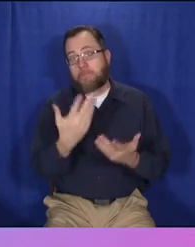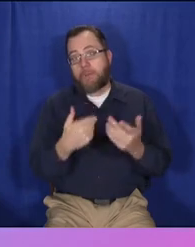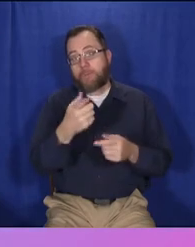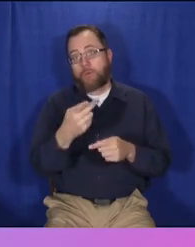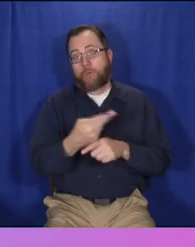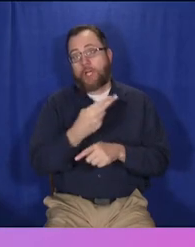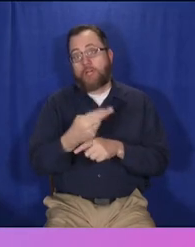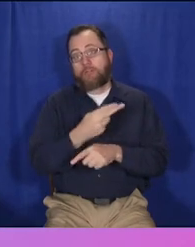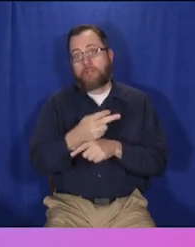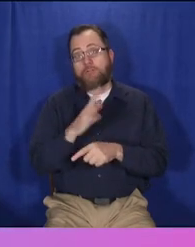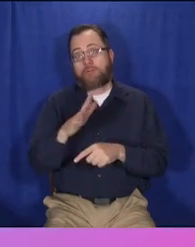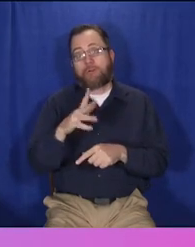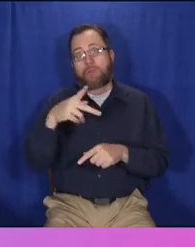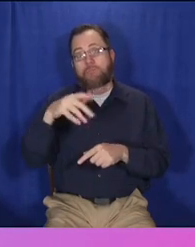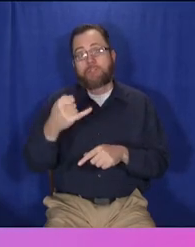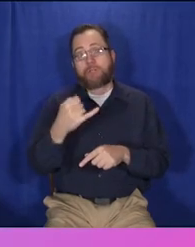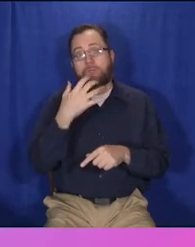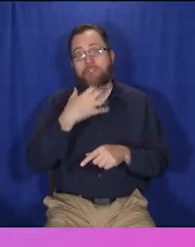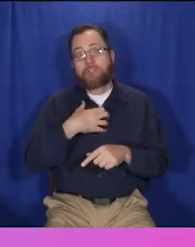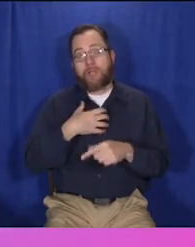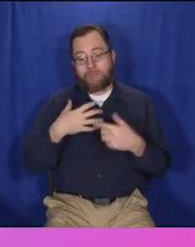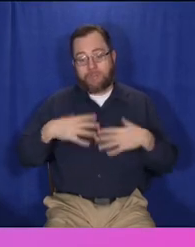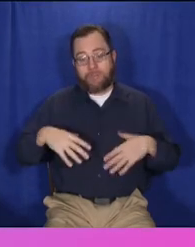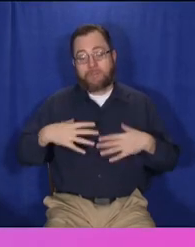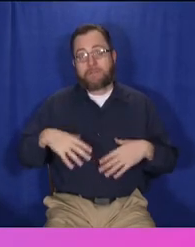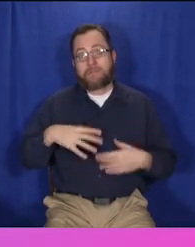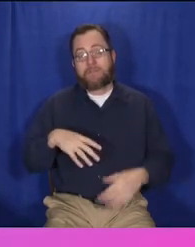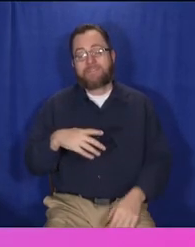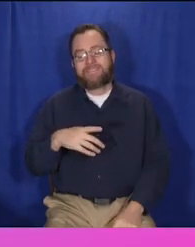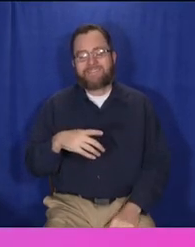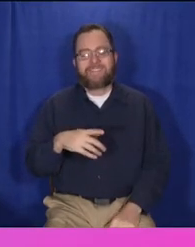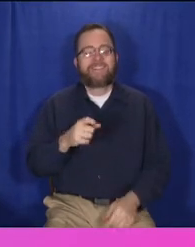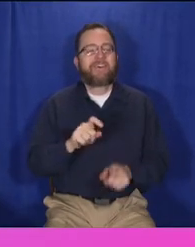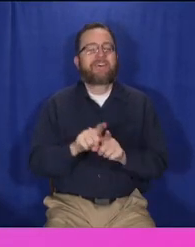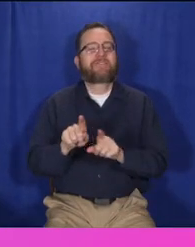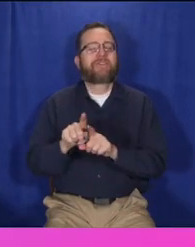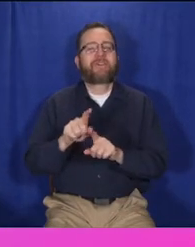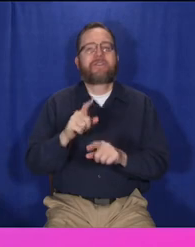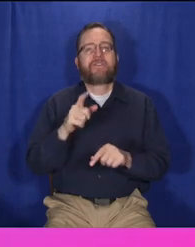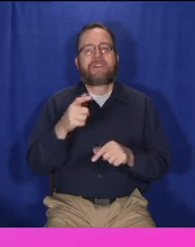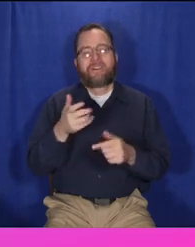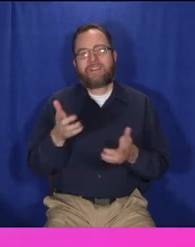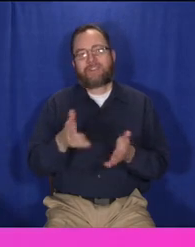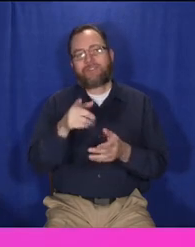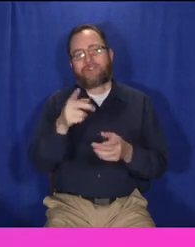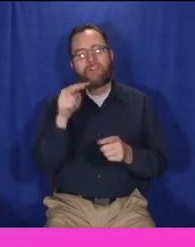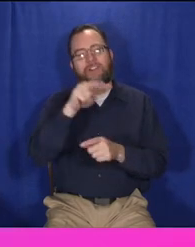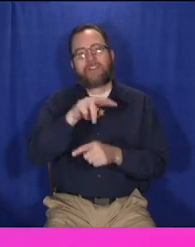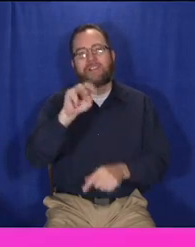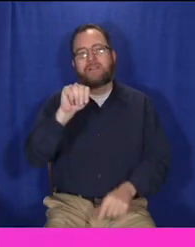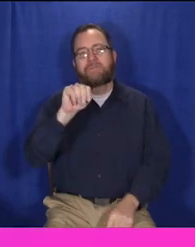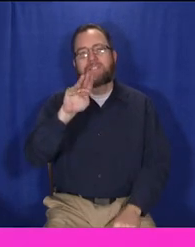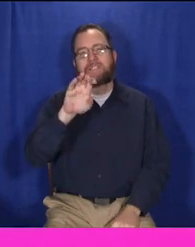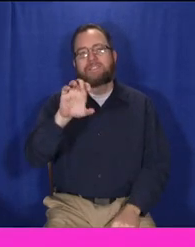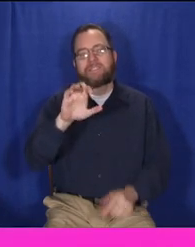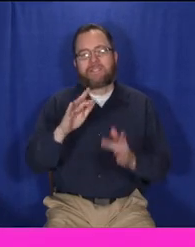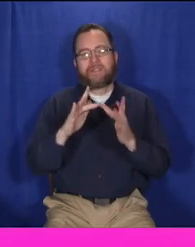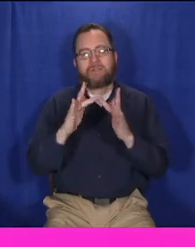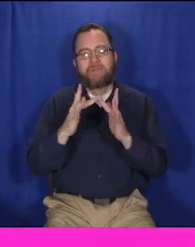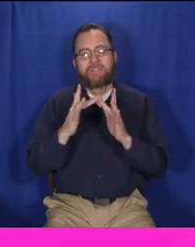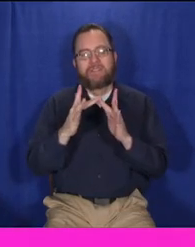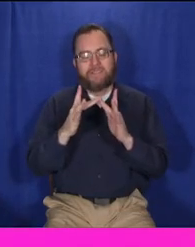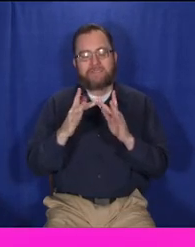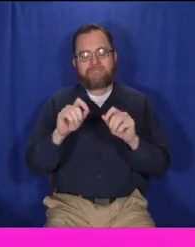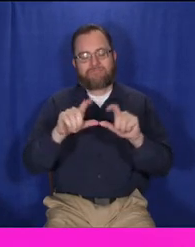be a benefit sometimes of doing it in the morning. Also, we'll direct you to our NBC website, McLeanBible.org, for lots of different things we have going